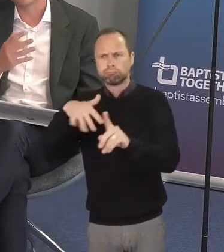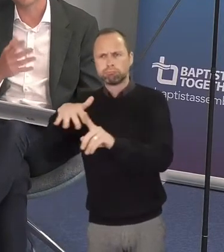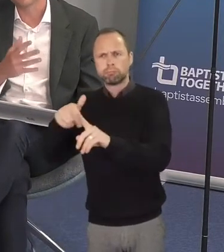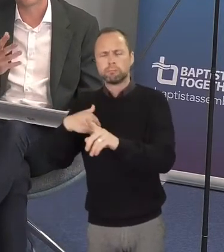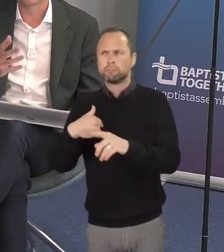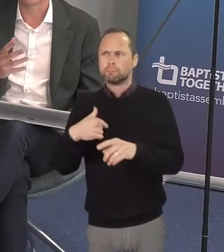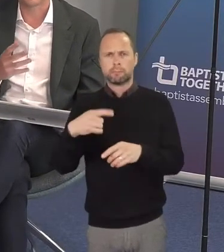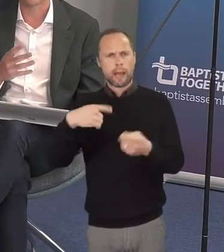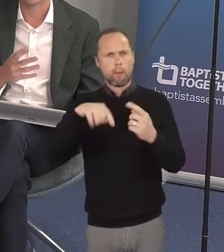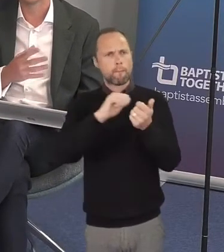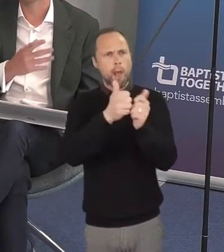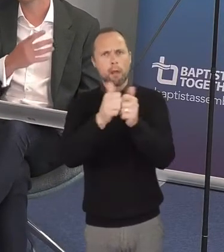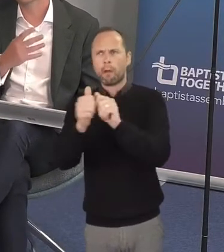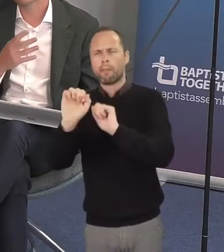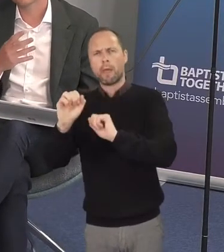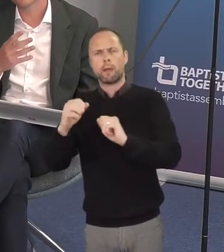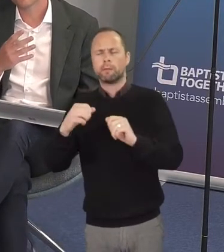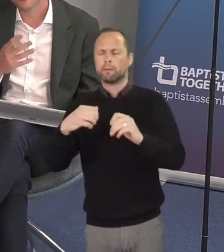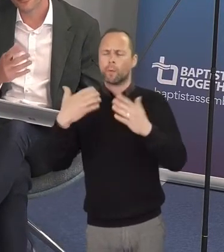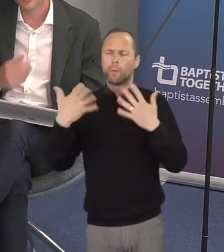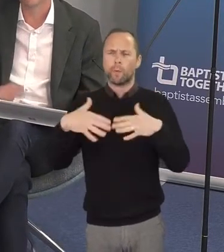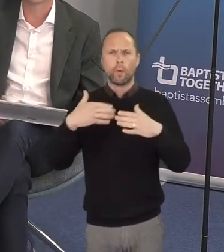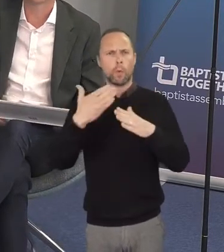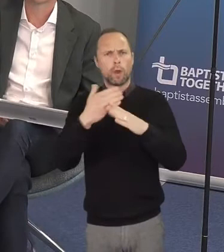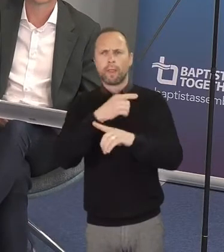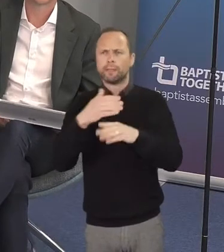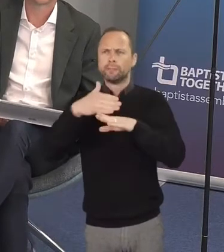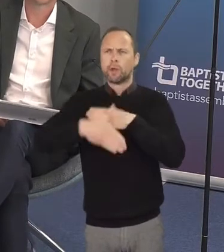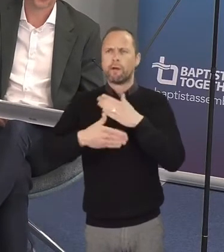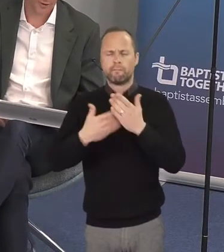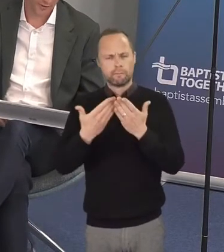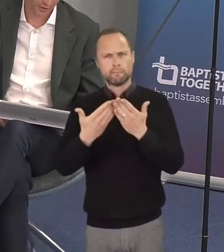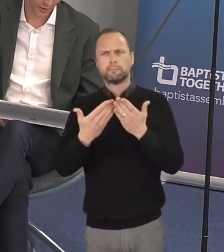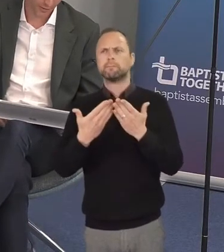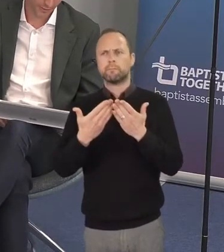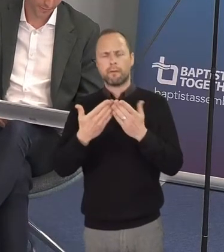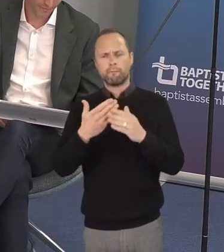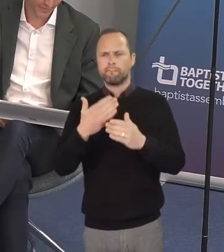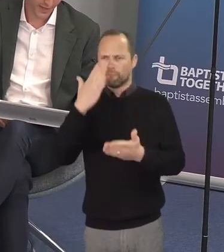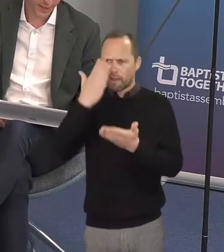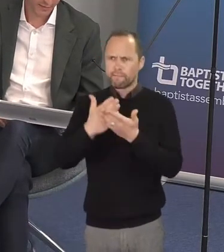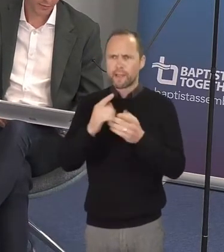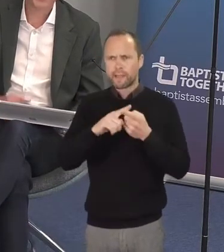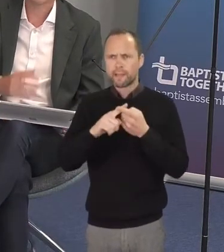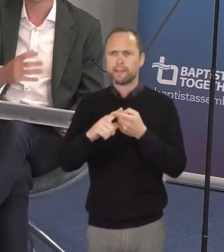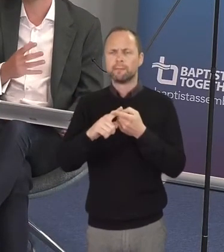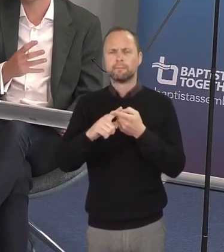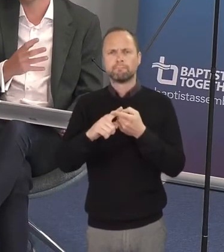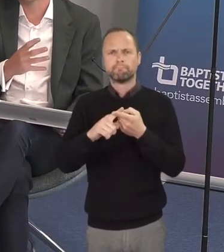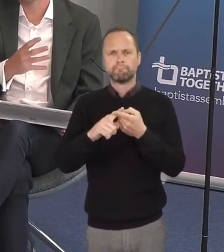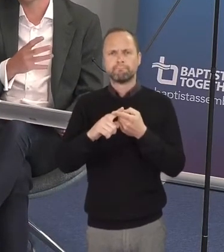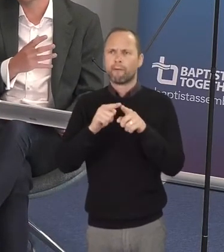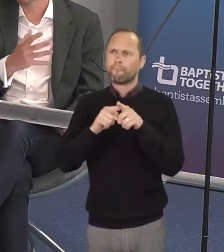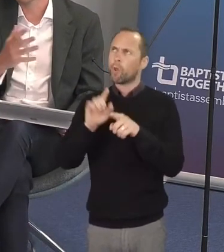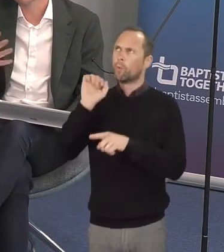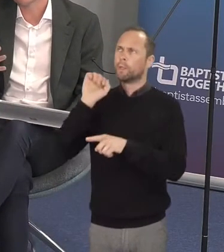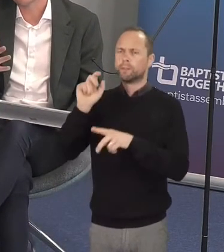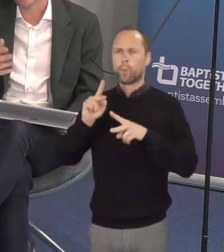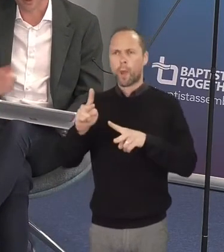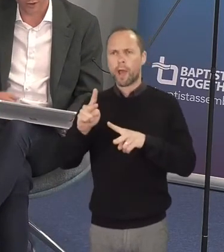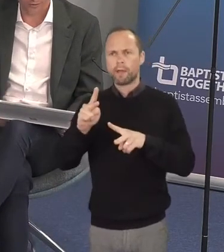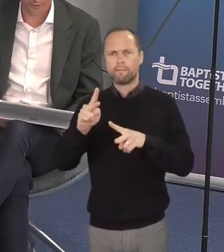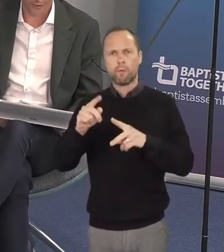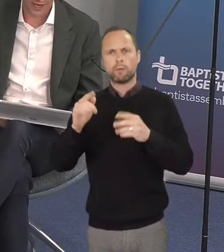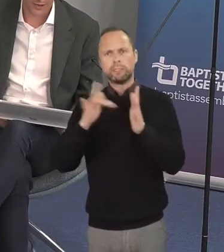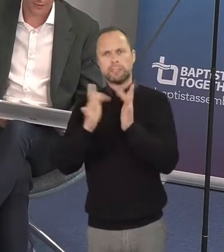through our partners and personnel who were serving faithfully in pursuit of the gospel. But we didn't always know the full